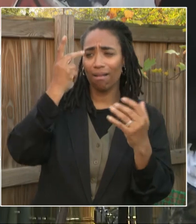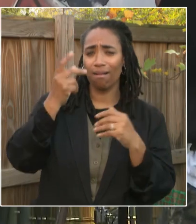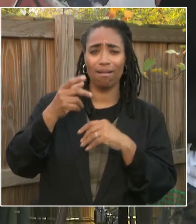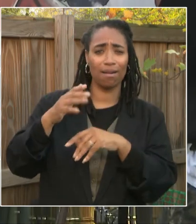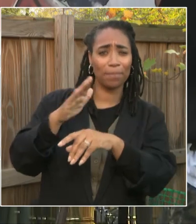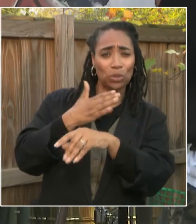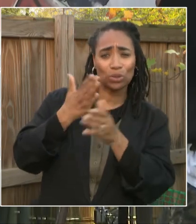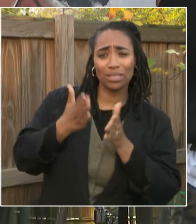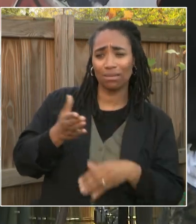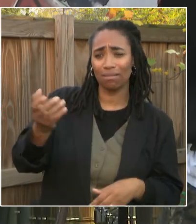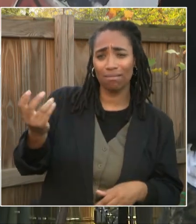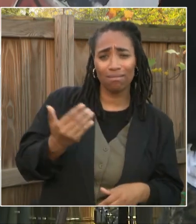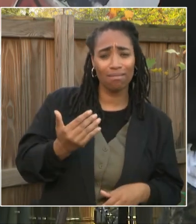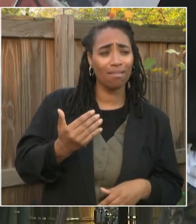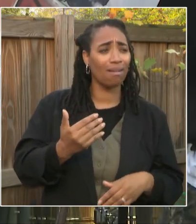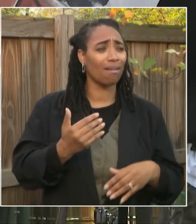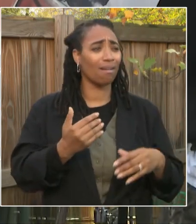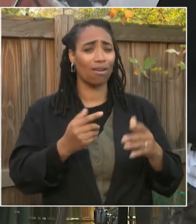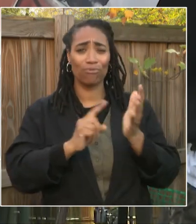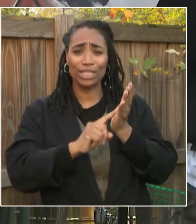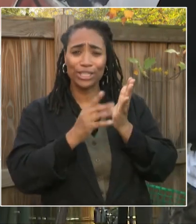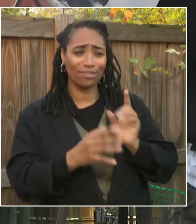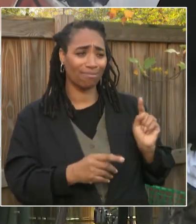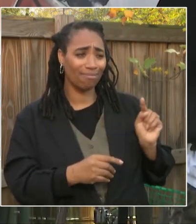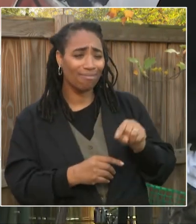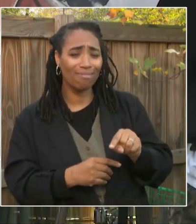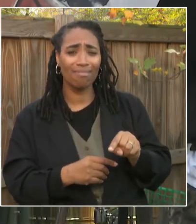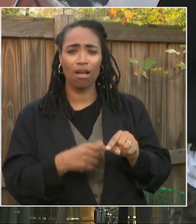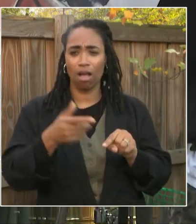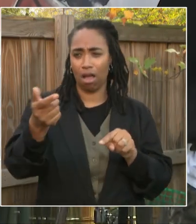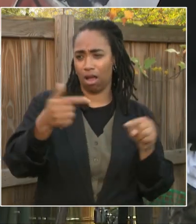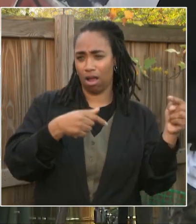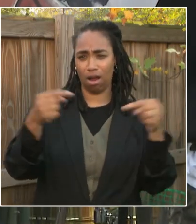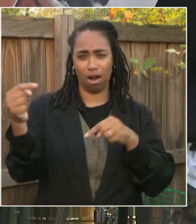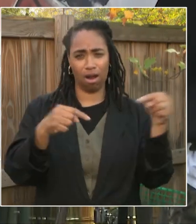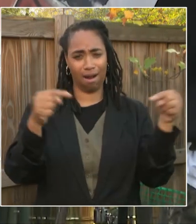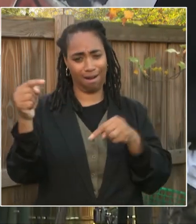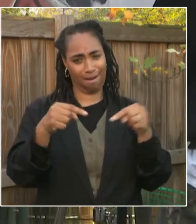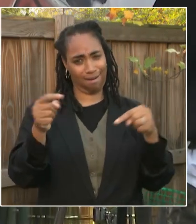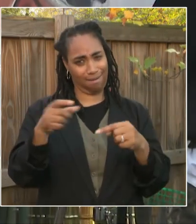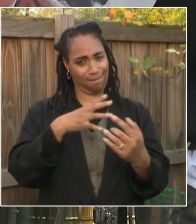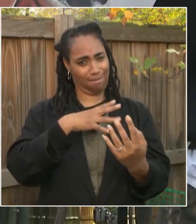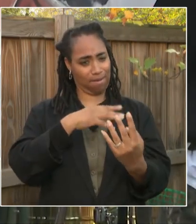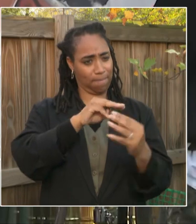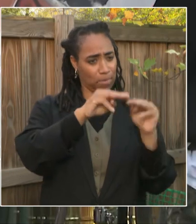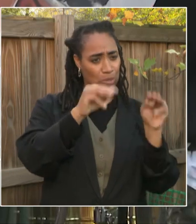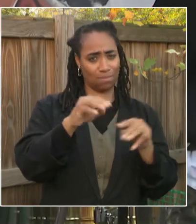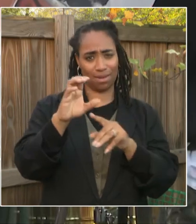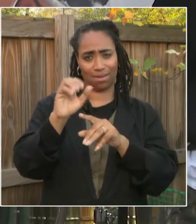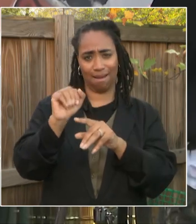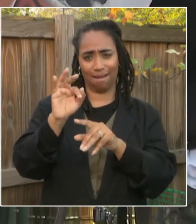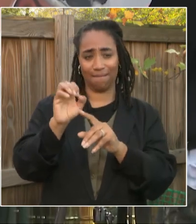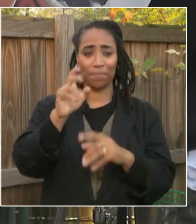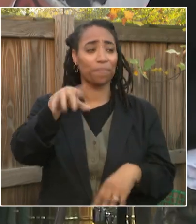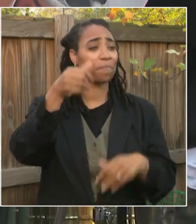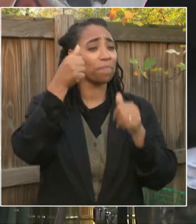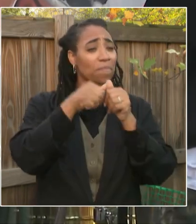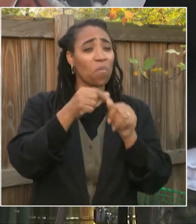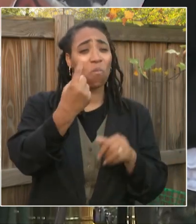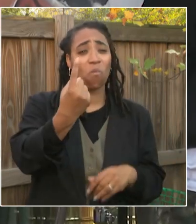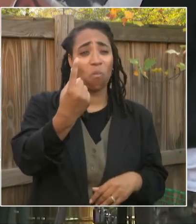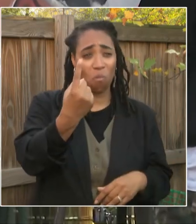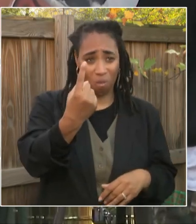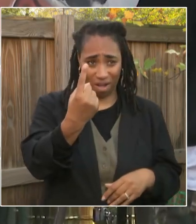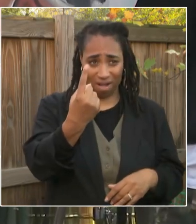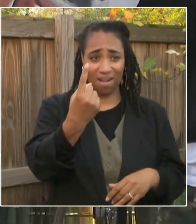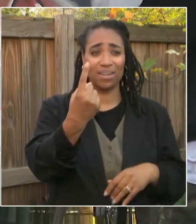And I am grateful that if it's not for our scholarship, like a Natalie Hopkinson, that does not give the kind of validation that is needed to be able to shape